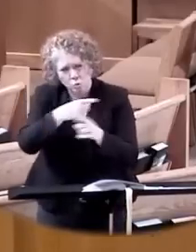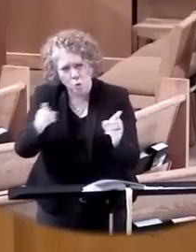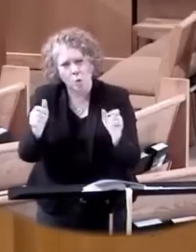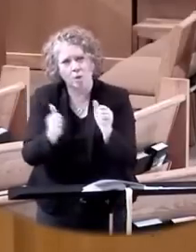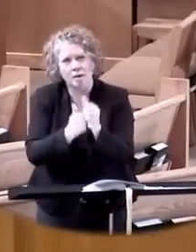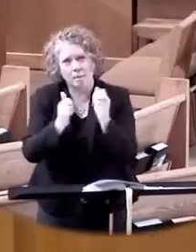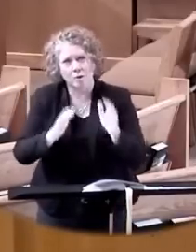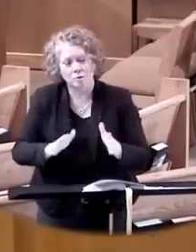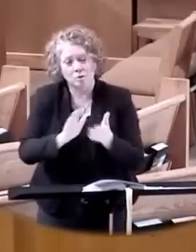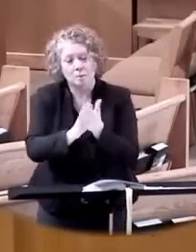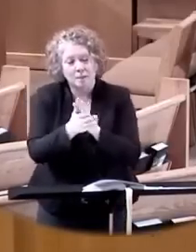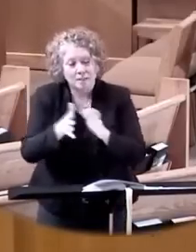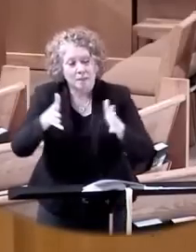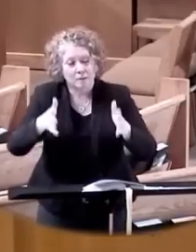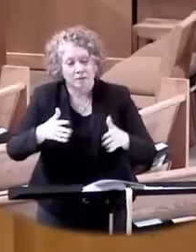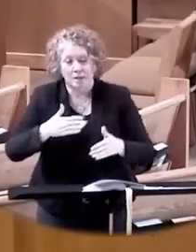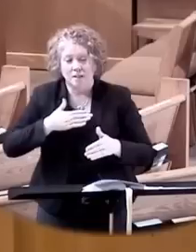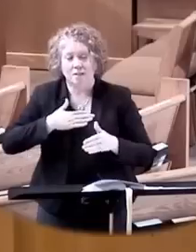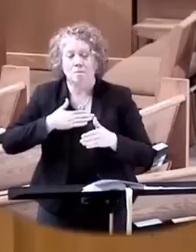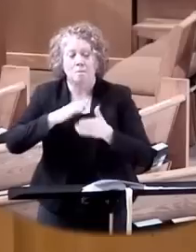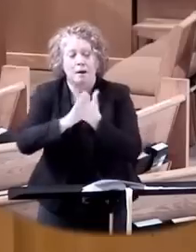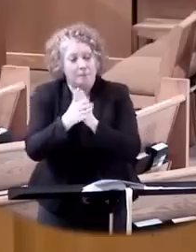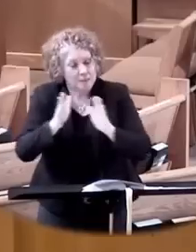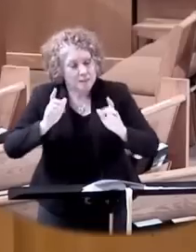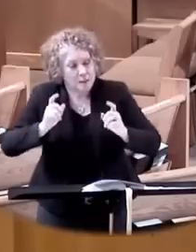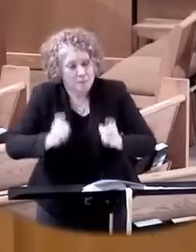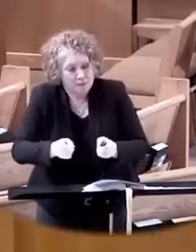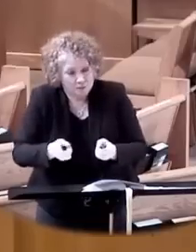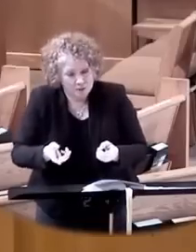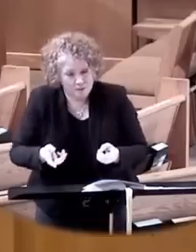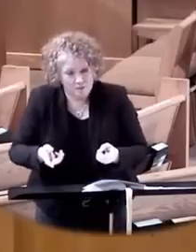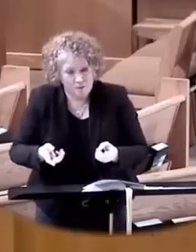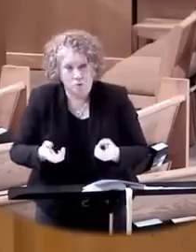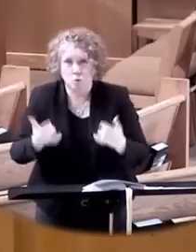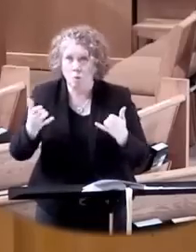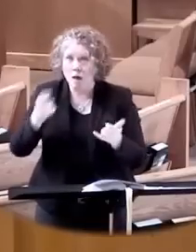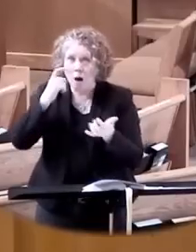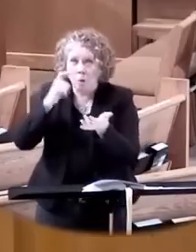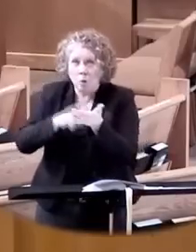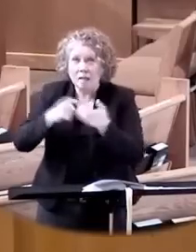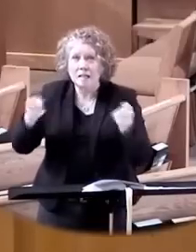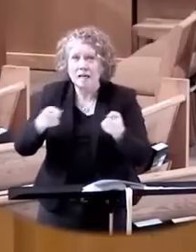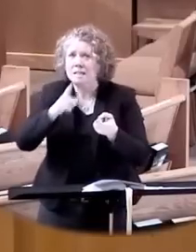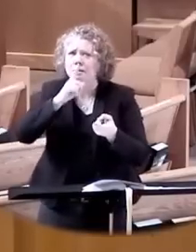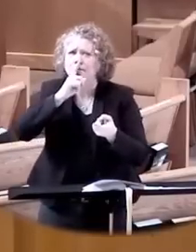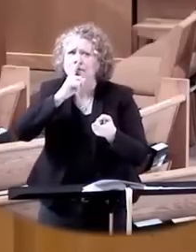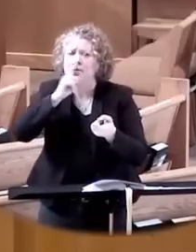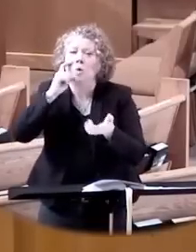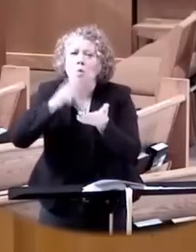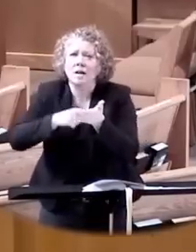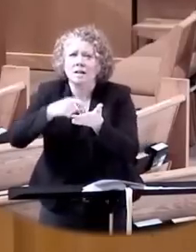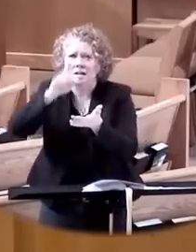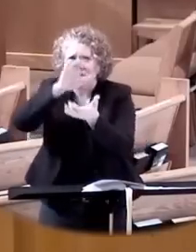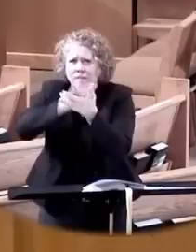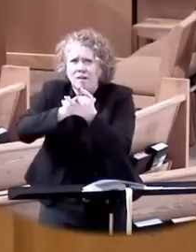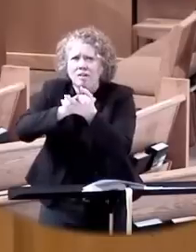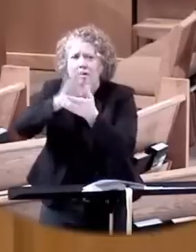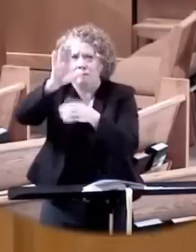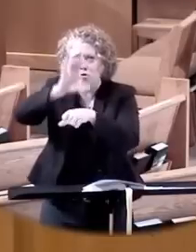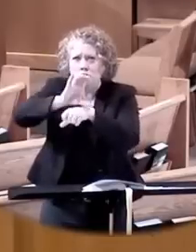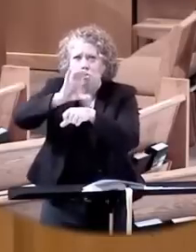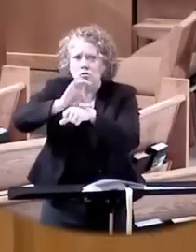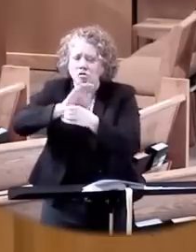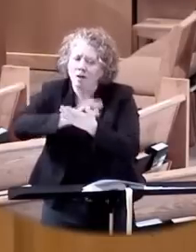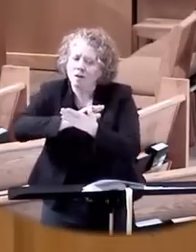apostles, "Peace I leave you, my peace I give you. Look not on our sins, but on the faith of your church,